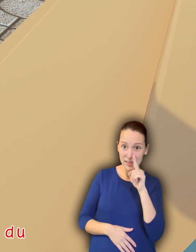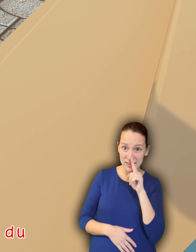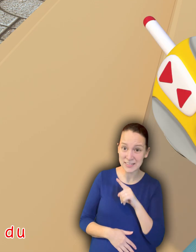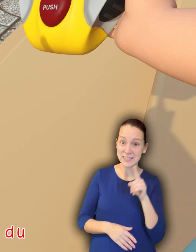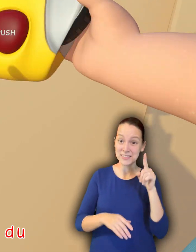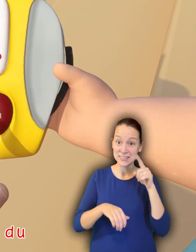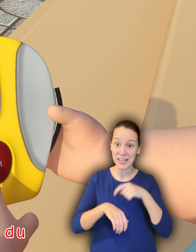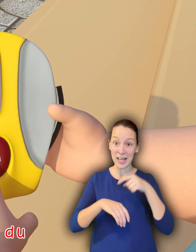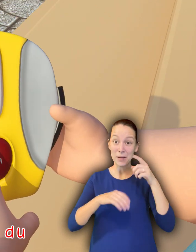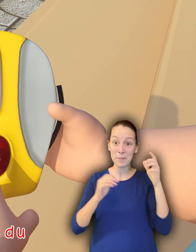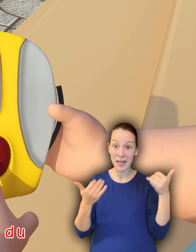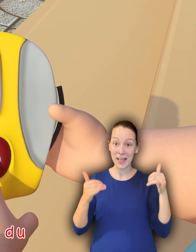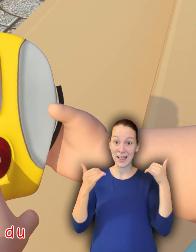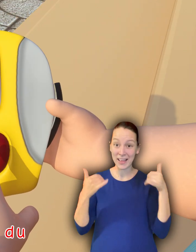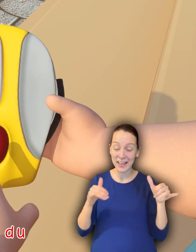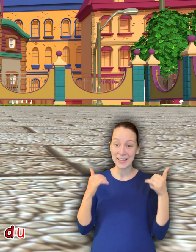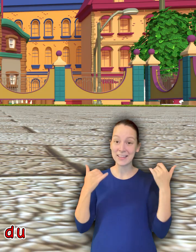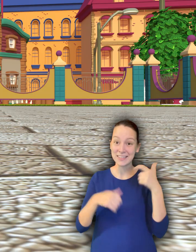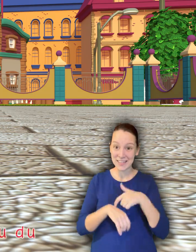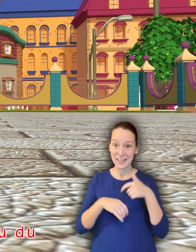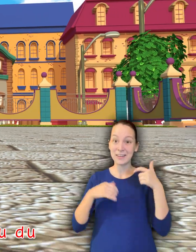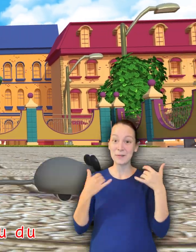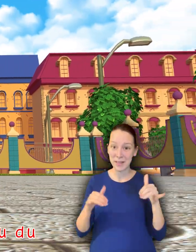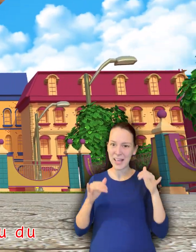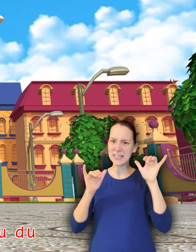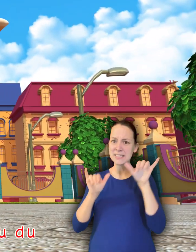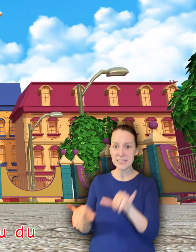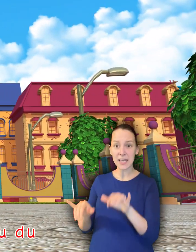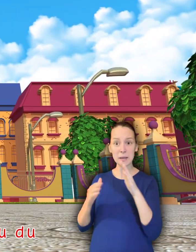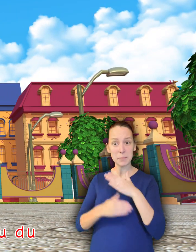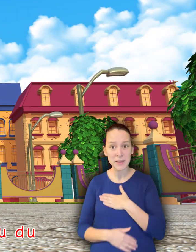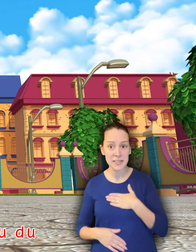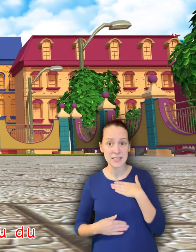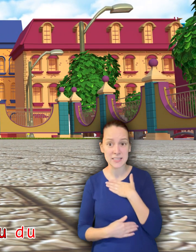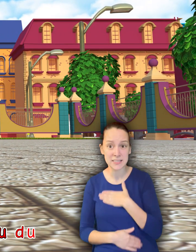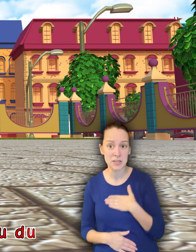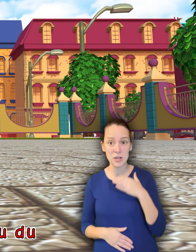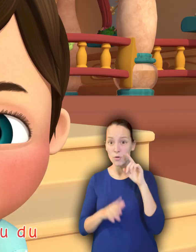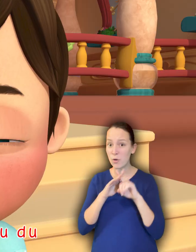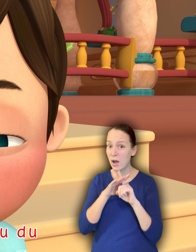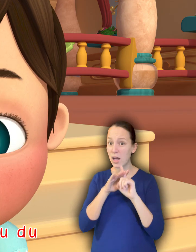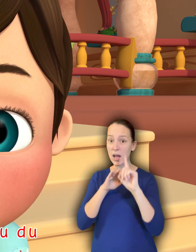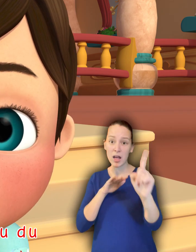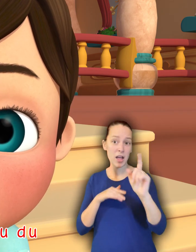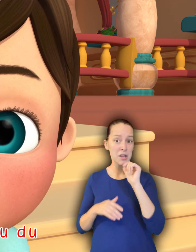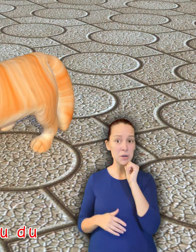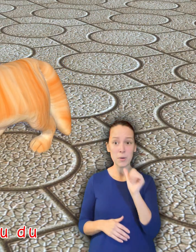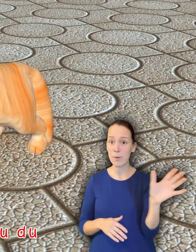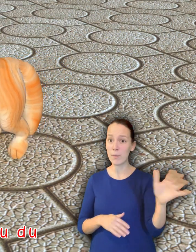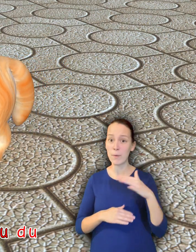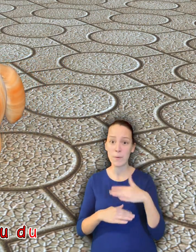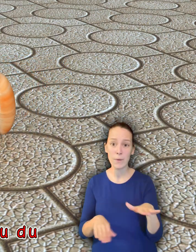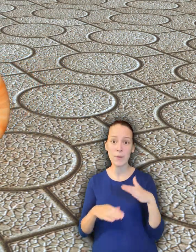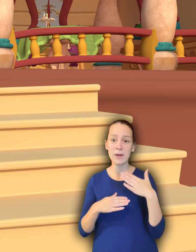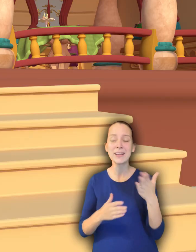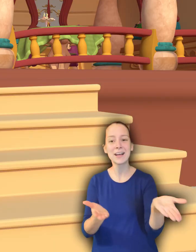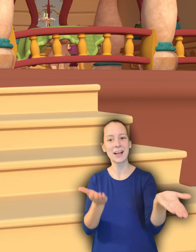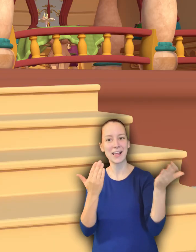time to play won't you stay don't run away